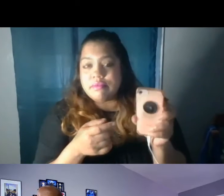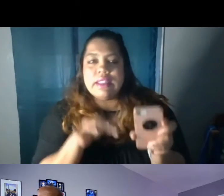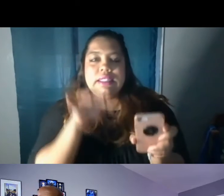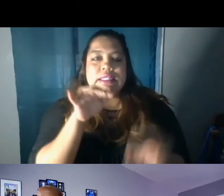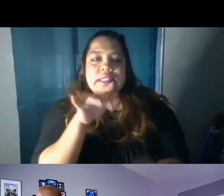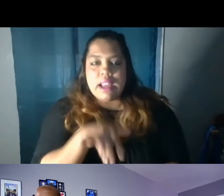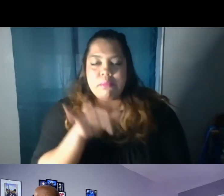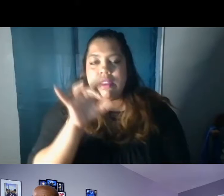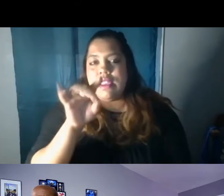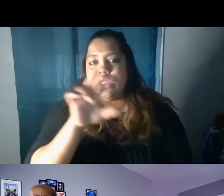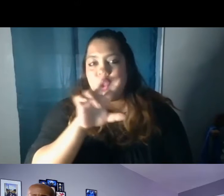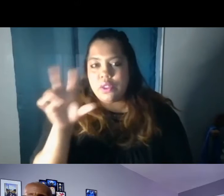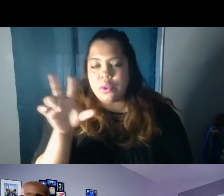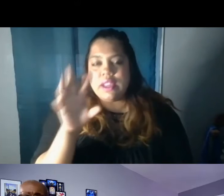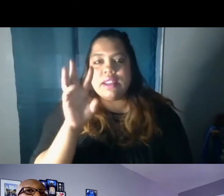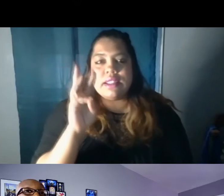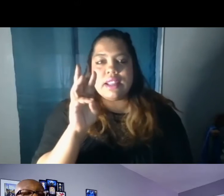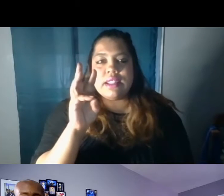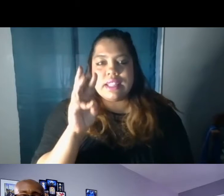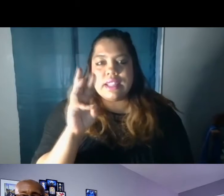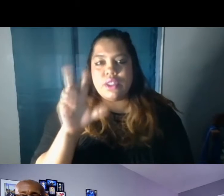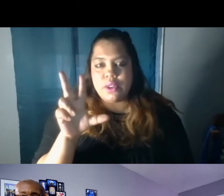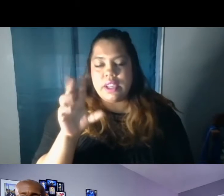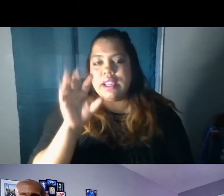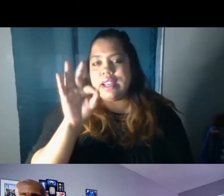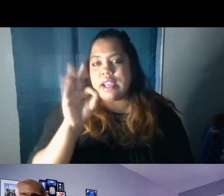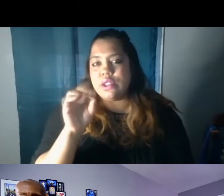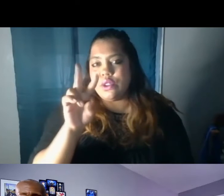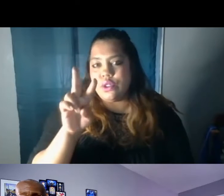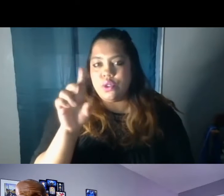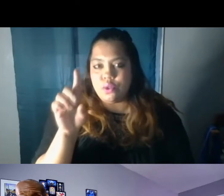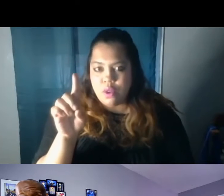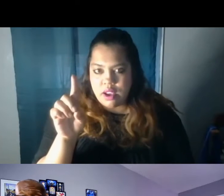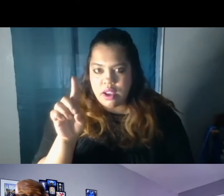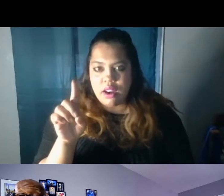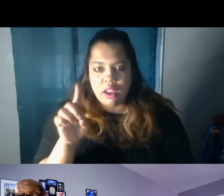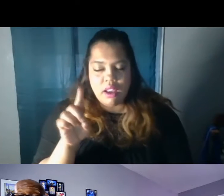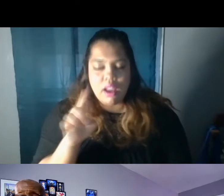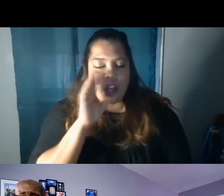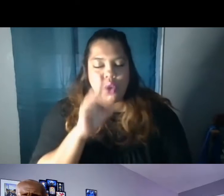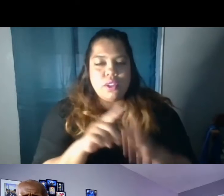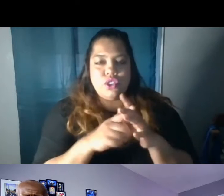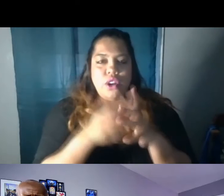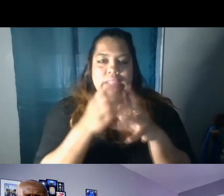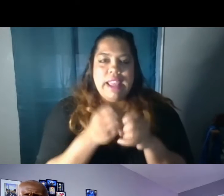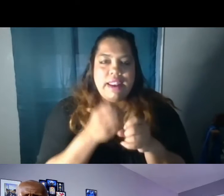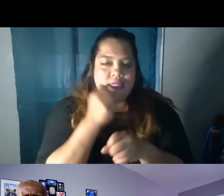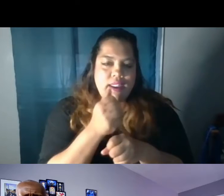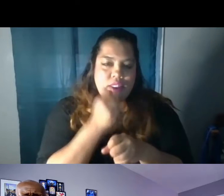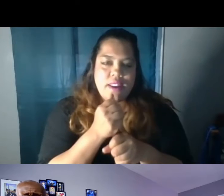9021 to begin receiving your daily inspirations. There's also a